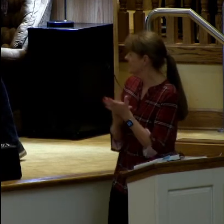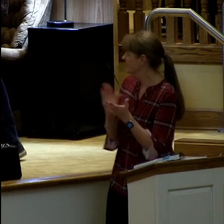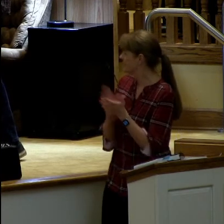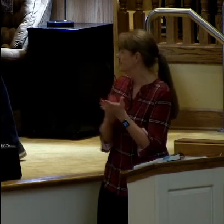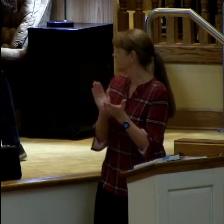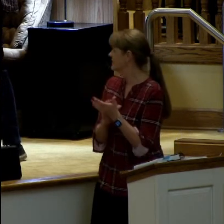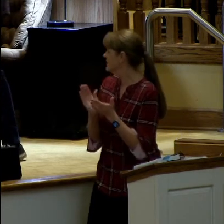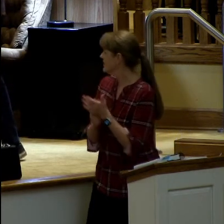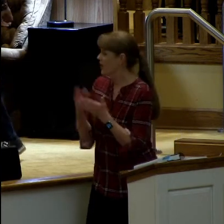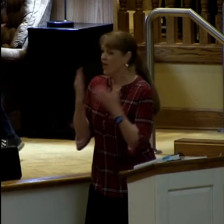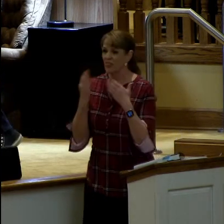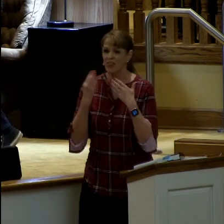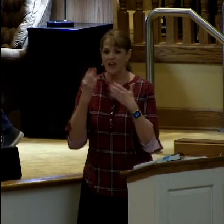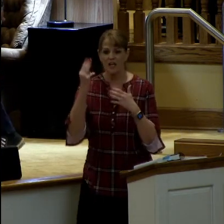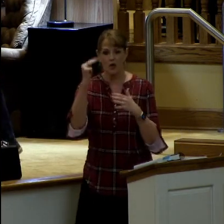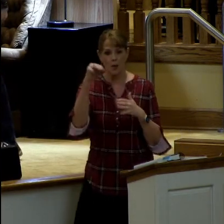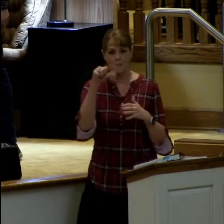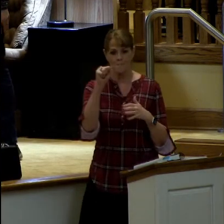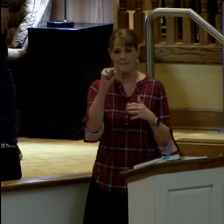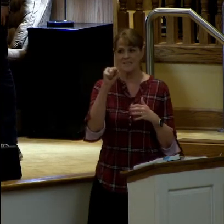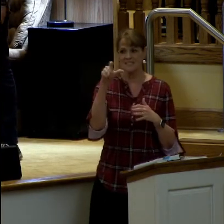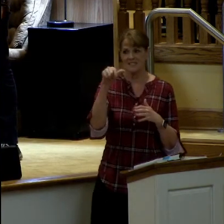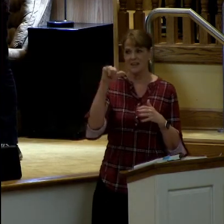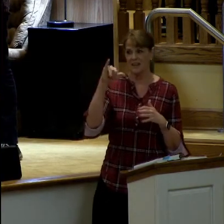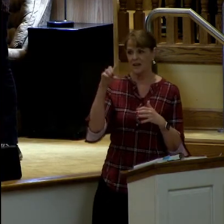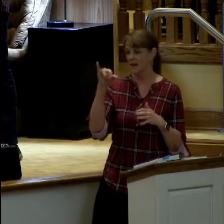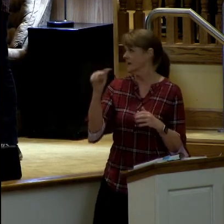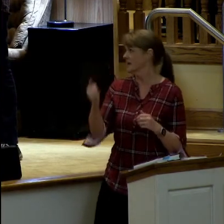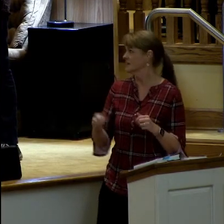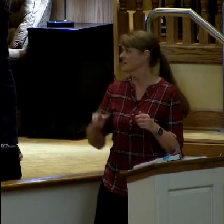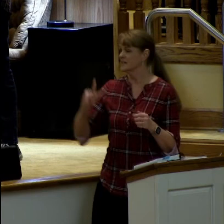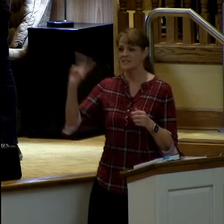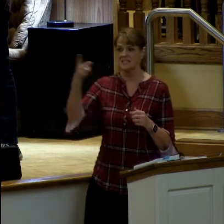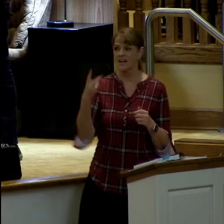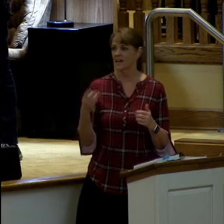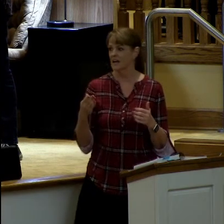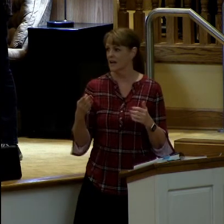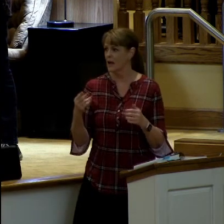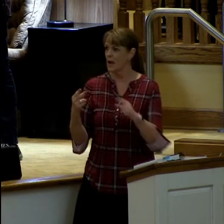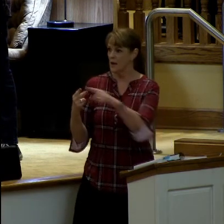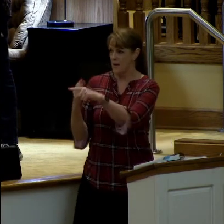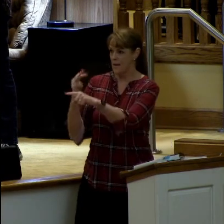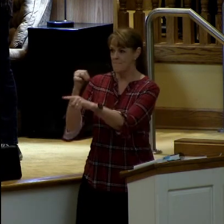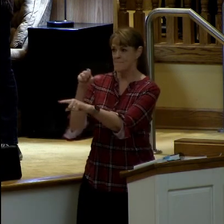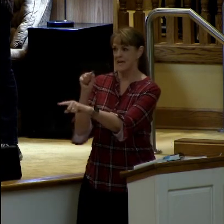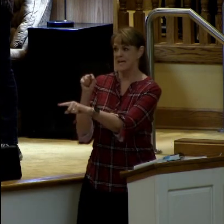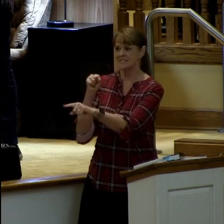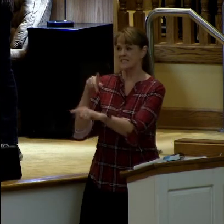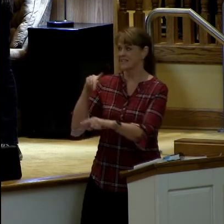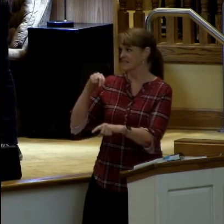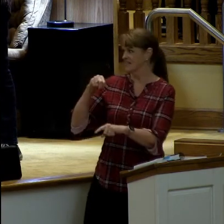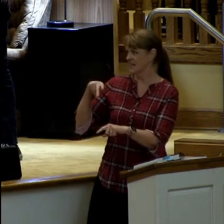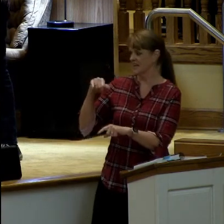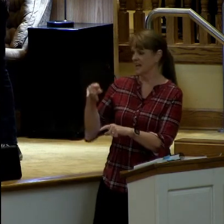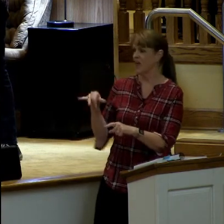Thank you so much, Miss Lydia. And then secondly, Miss Nikki, thank you so much for all you did for us.